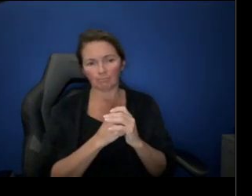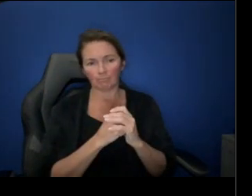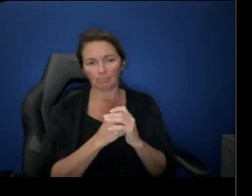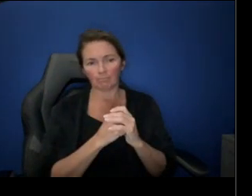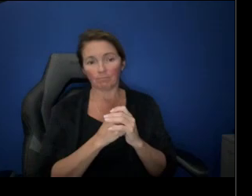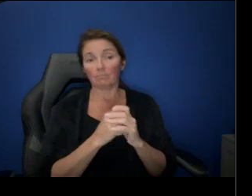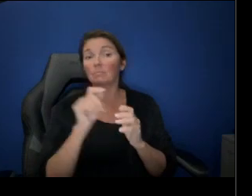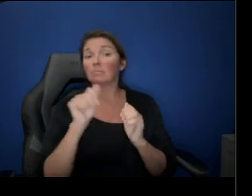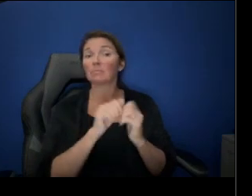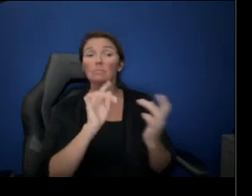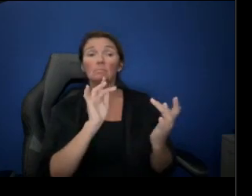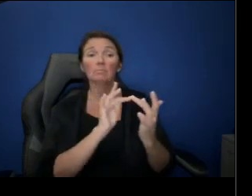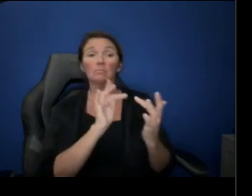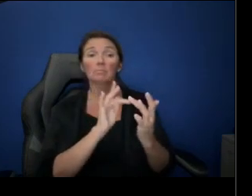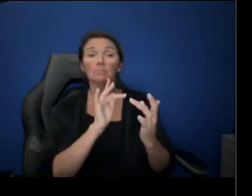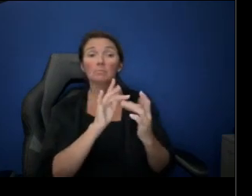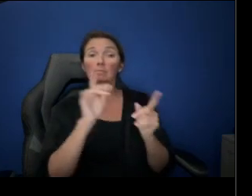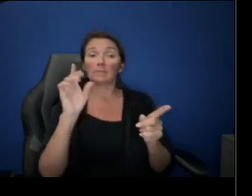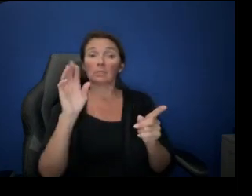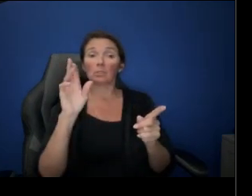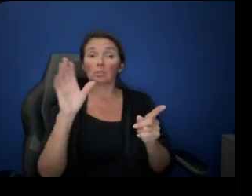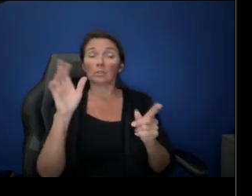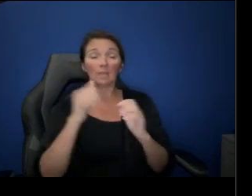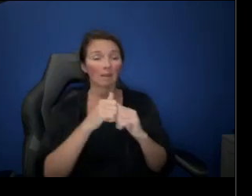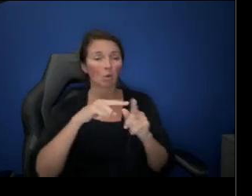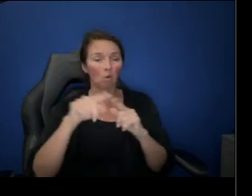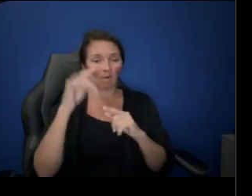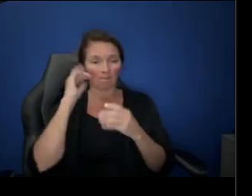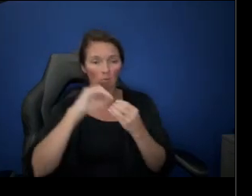You can reach the DCRC toll-free at